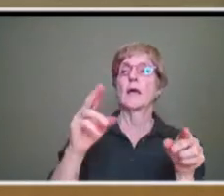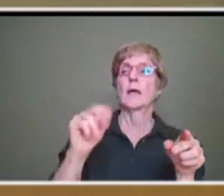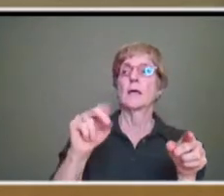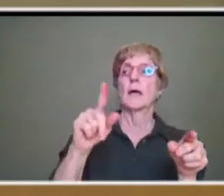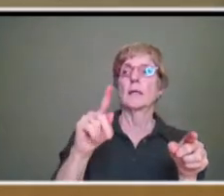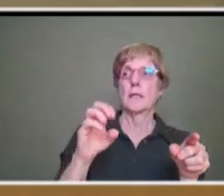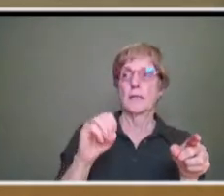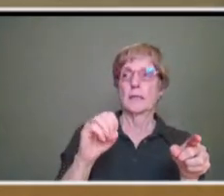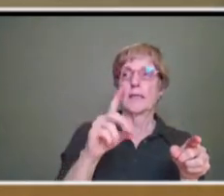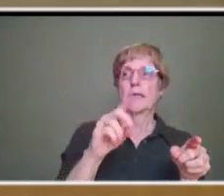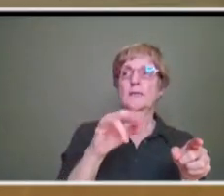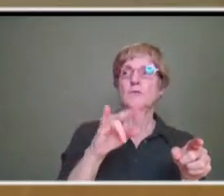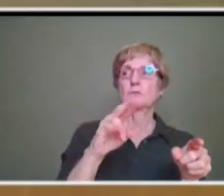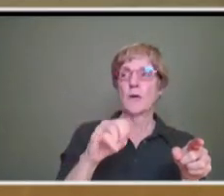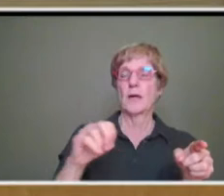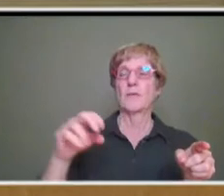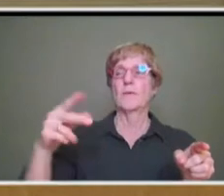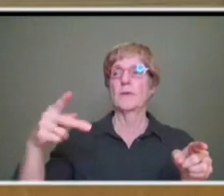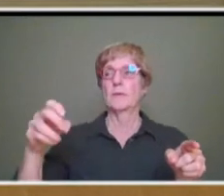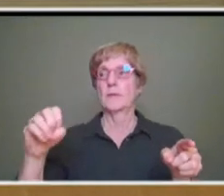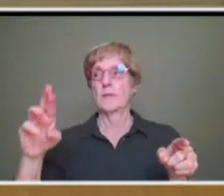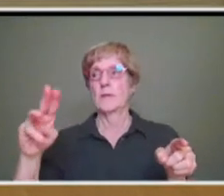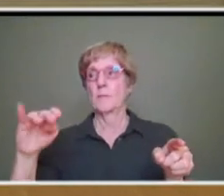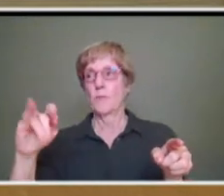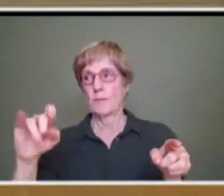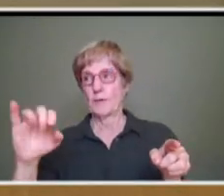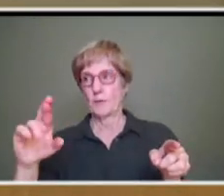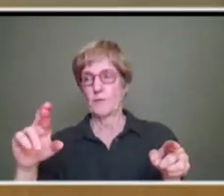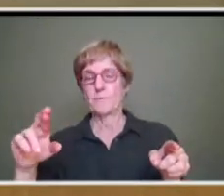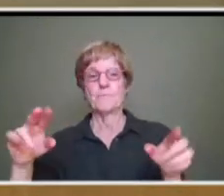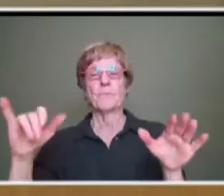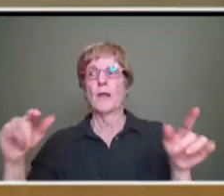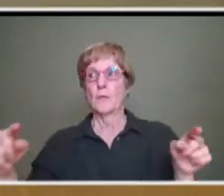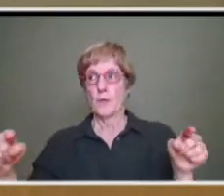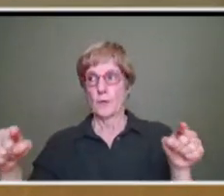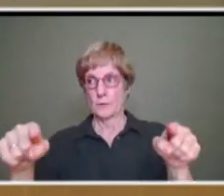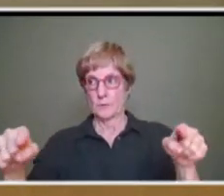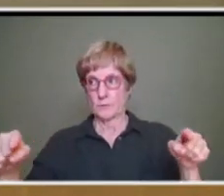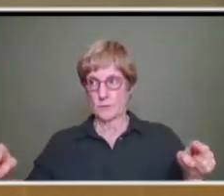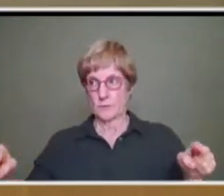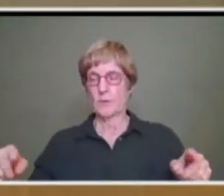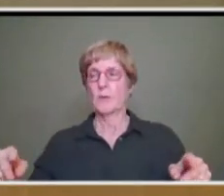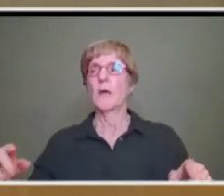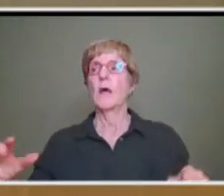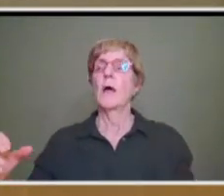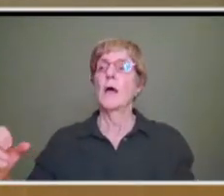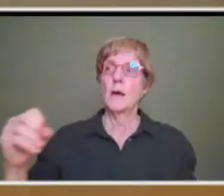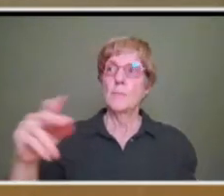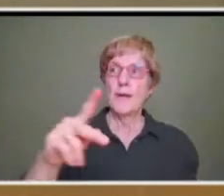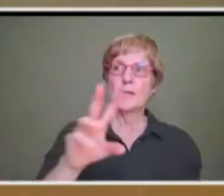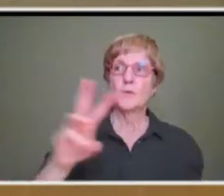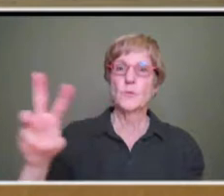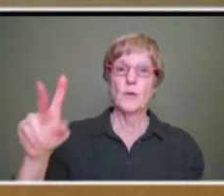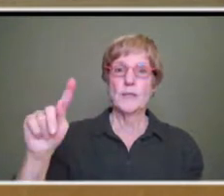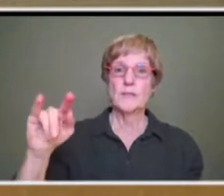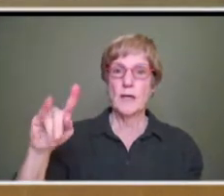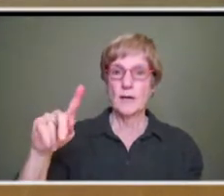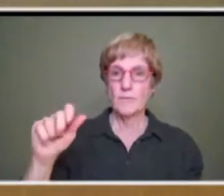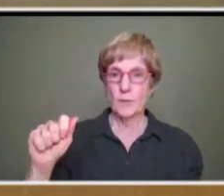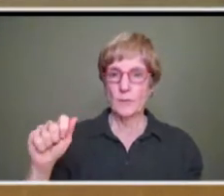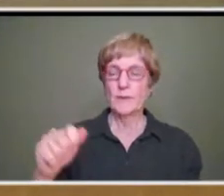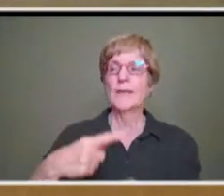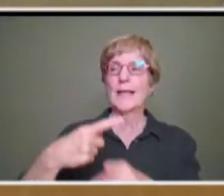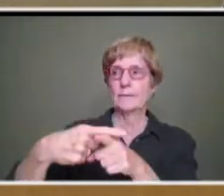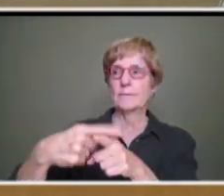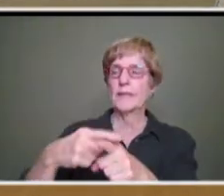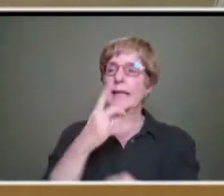perimeter Point Parkway both these connections provide direct connection back to West tybola at signalized intersections